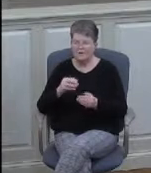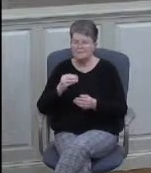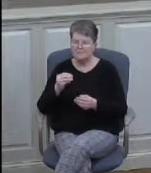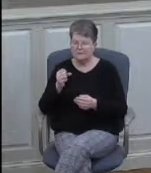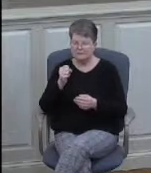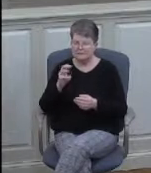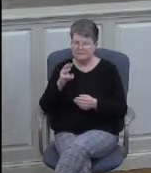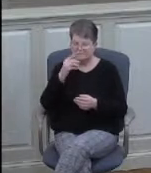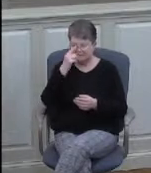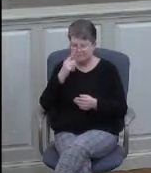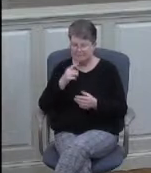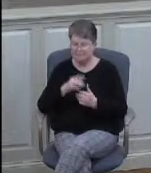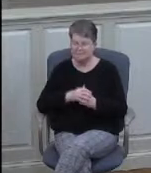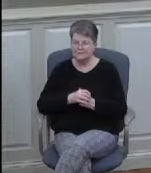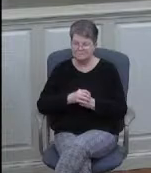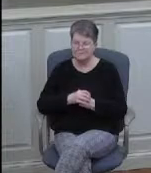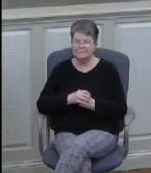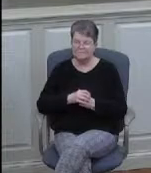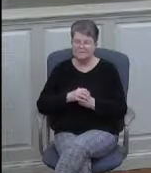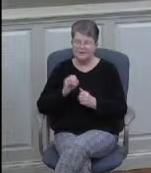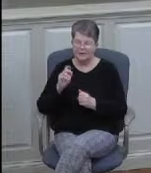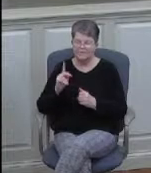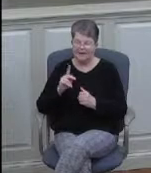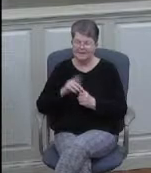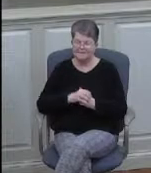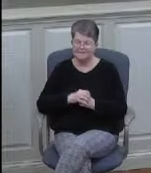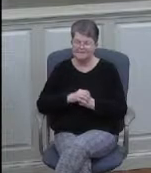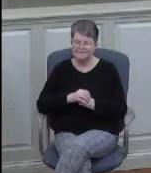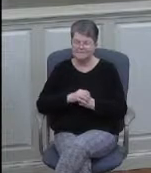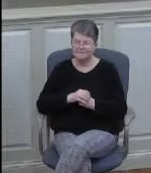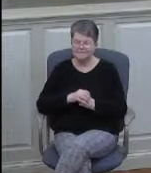$229,554.66. Sounds good.